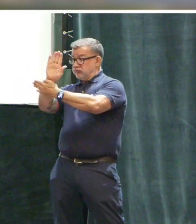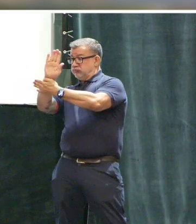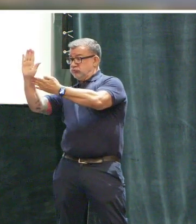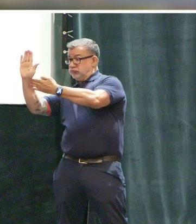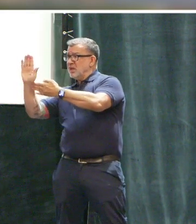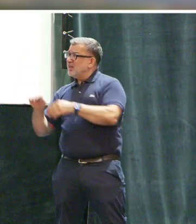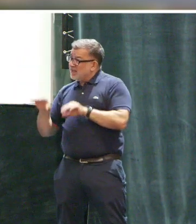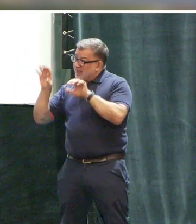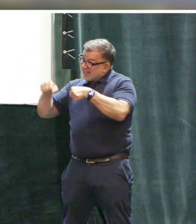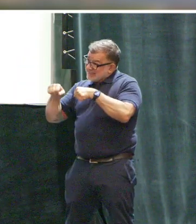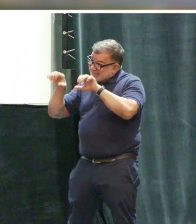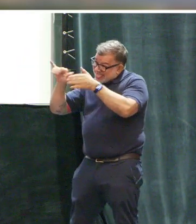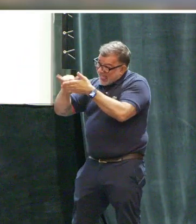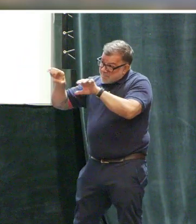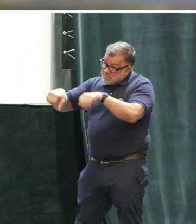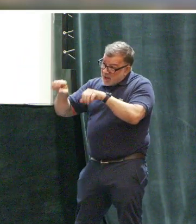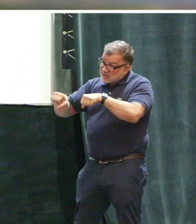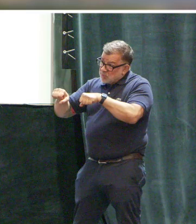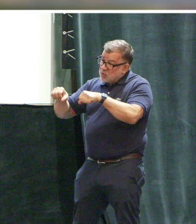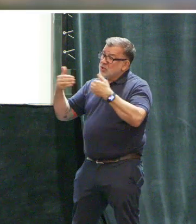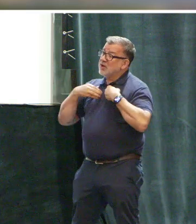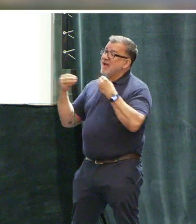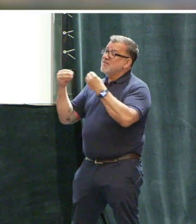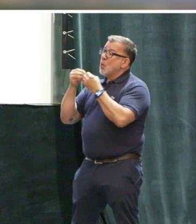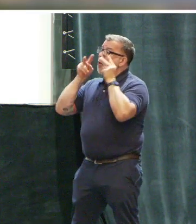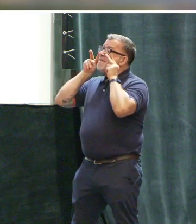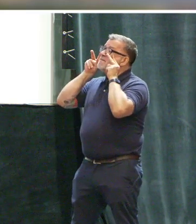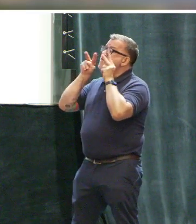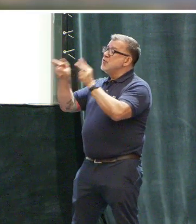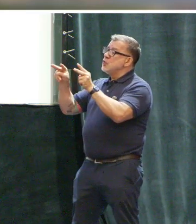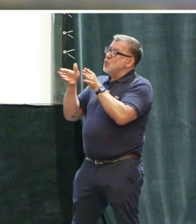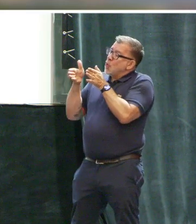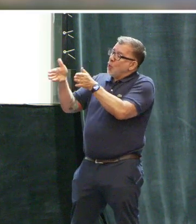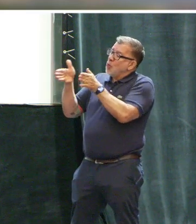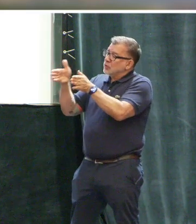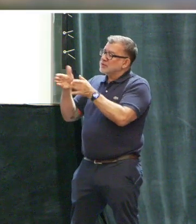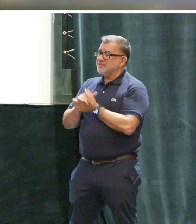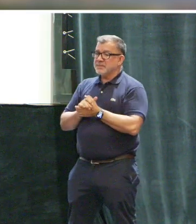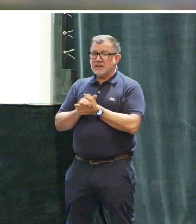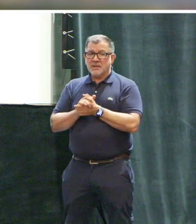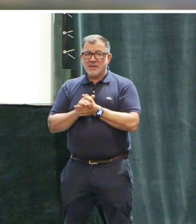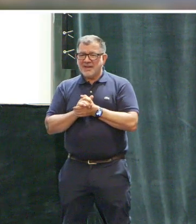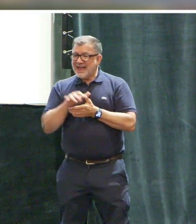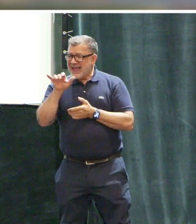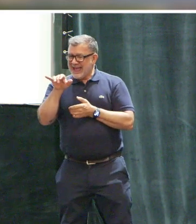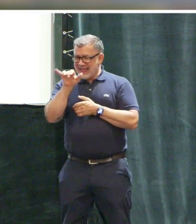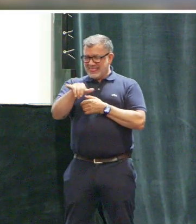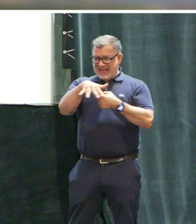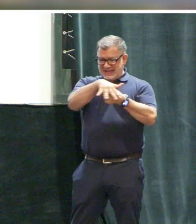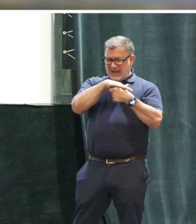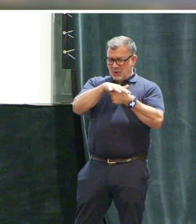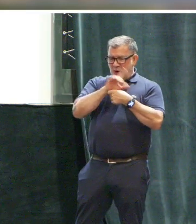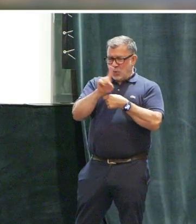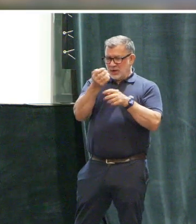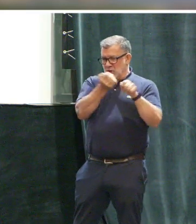to create more view corridors? So that was the second part. And the last one is in places that you're removing trees. For